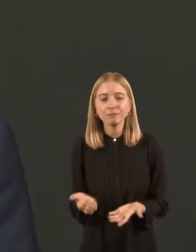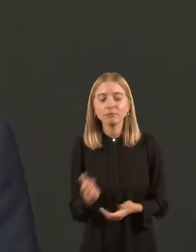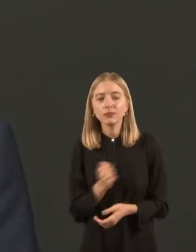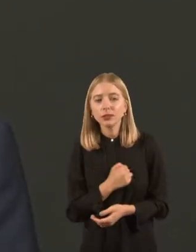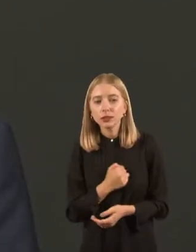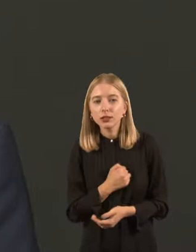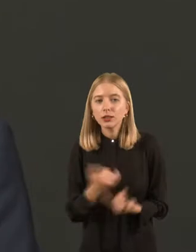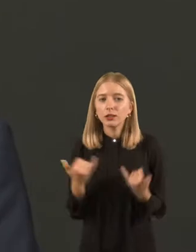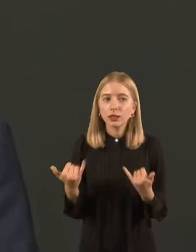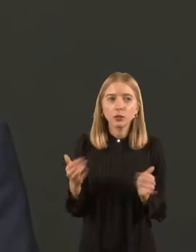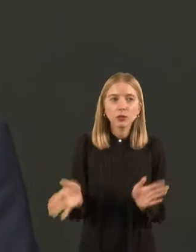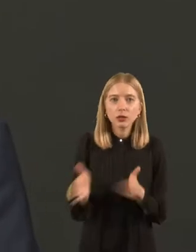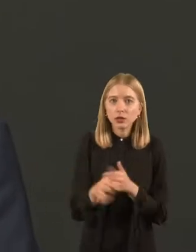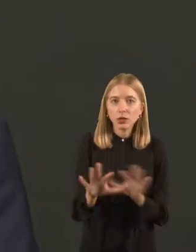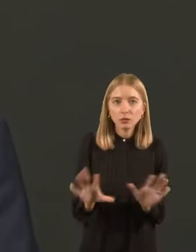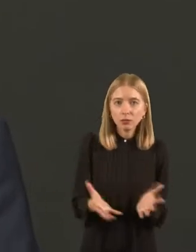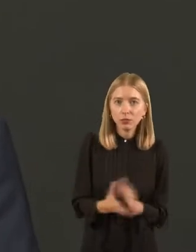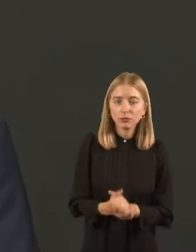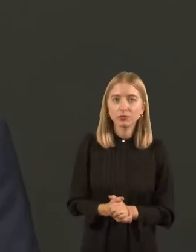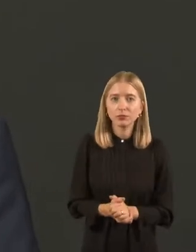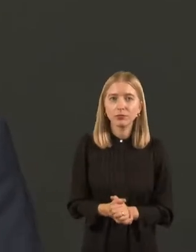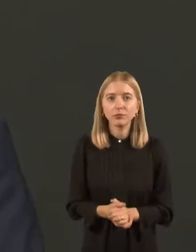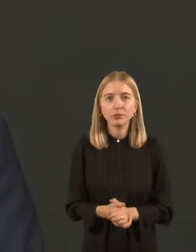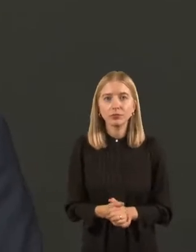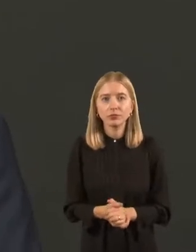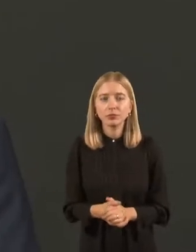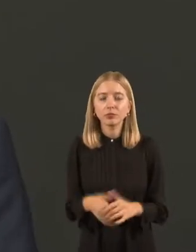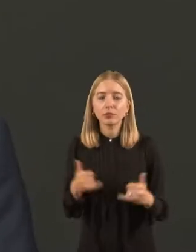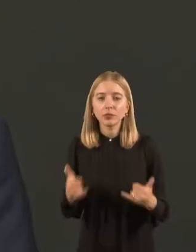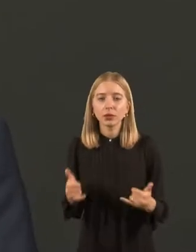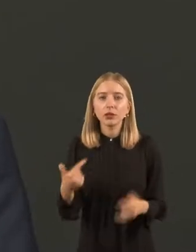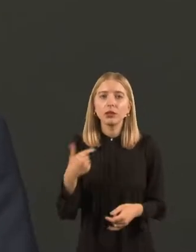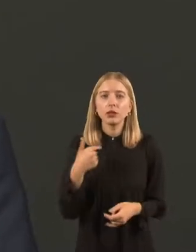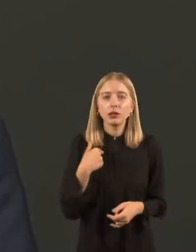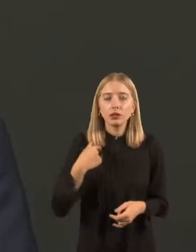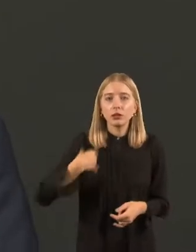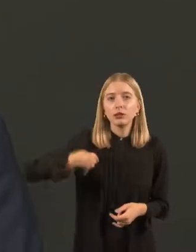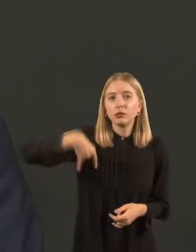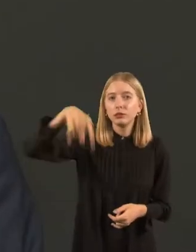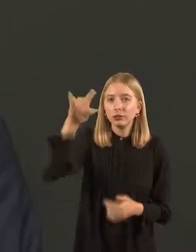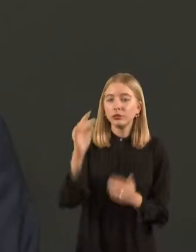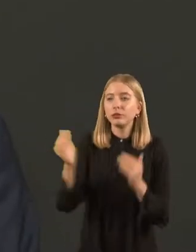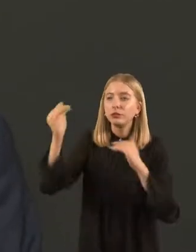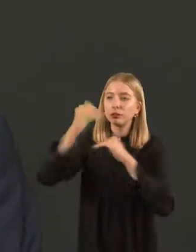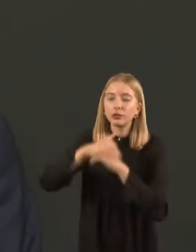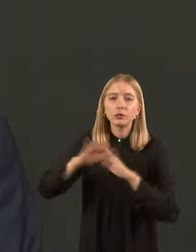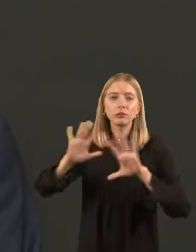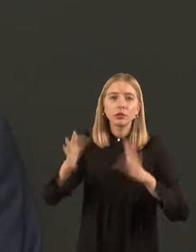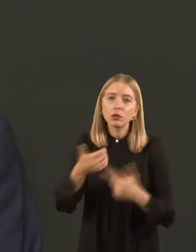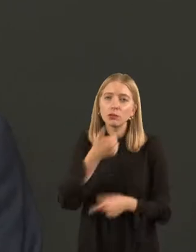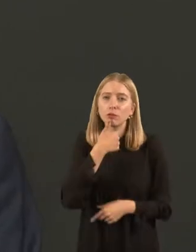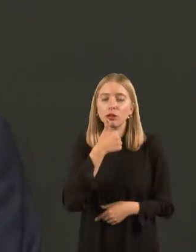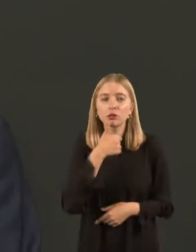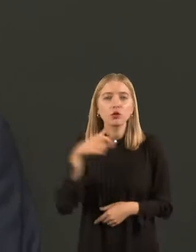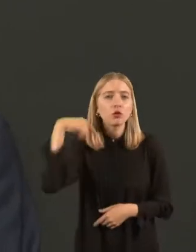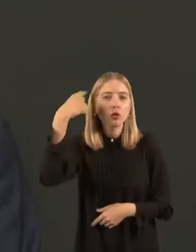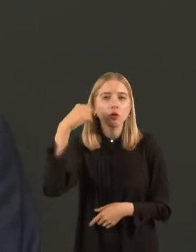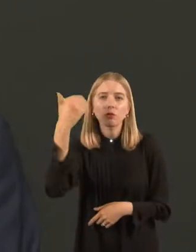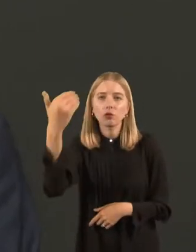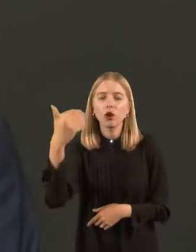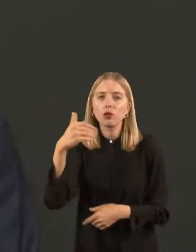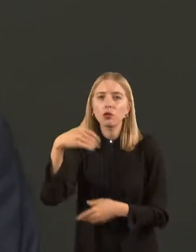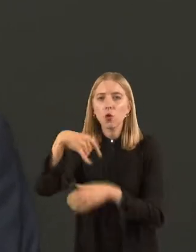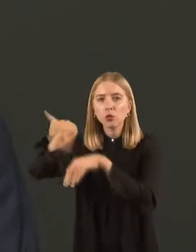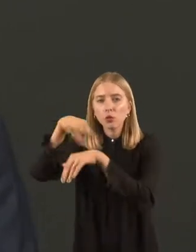transportation hubs, where we have to ensure connections. Now we are subsidizing, for example,